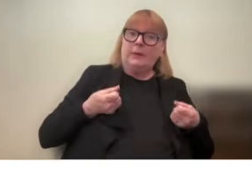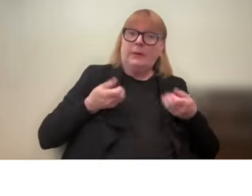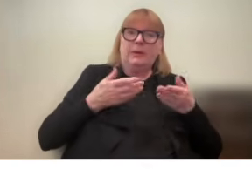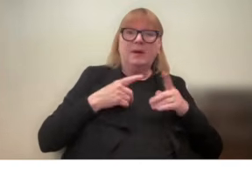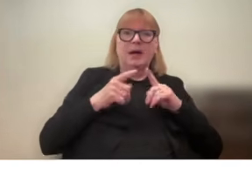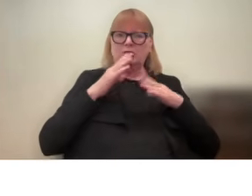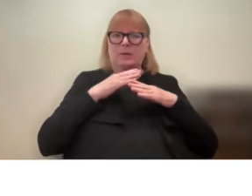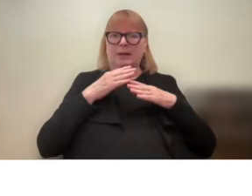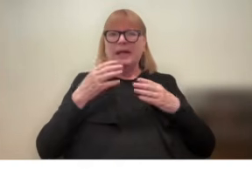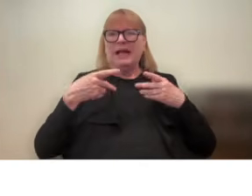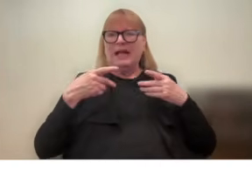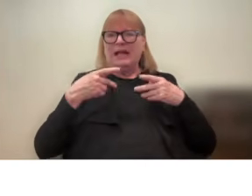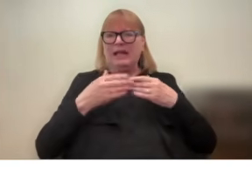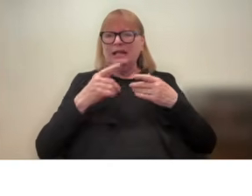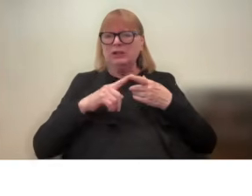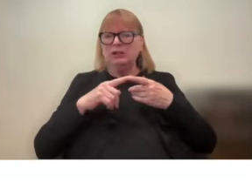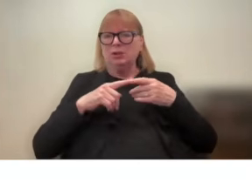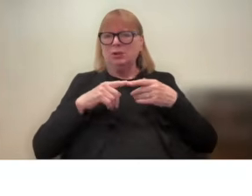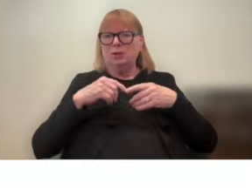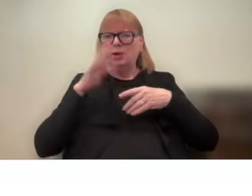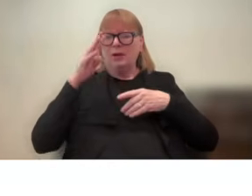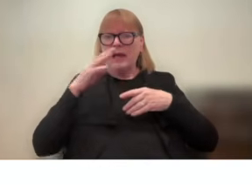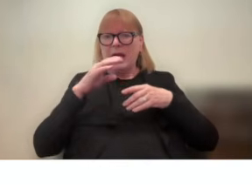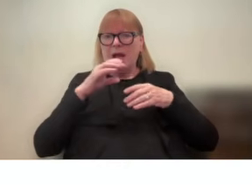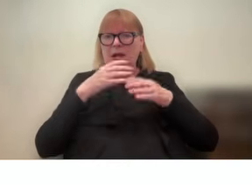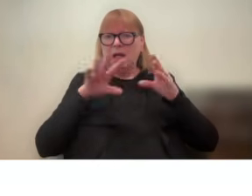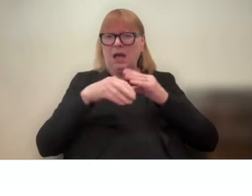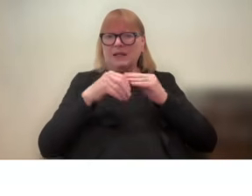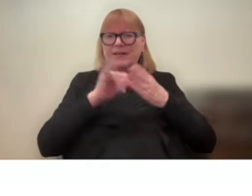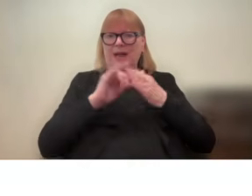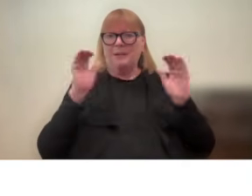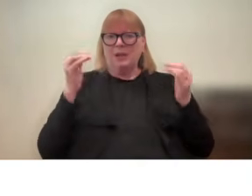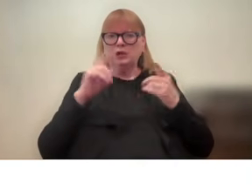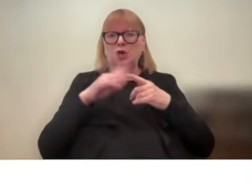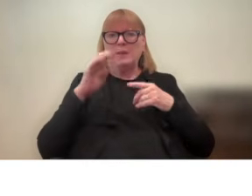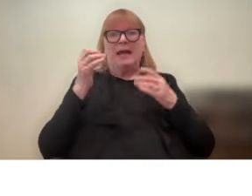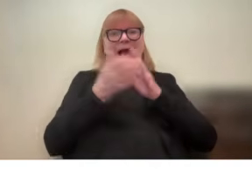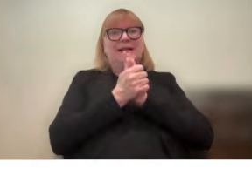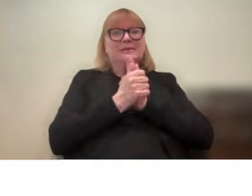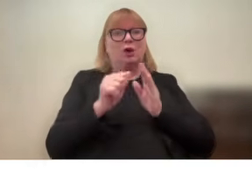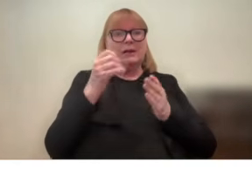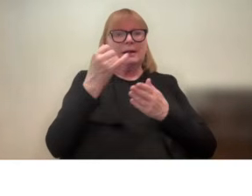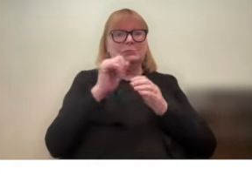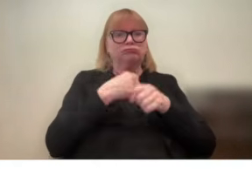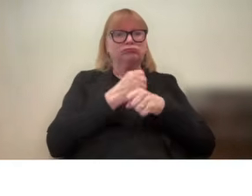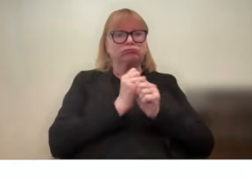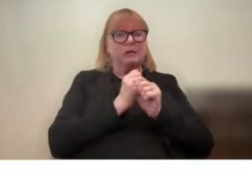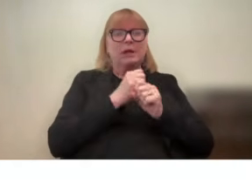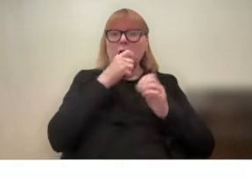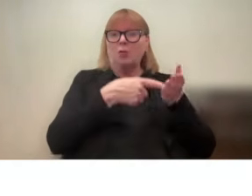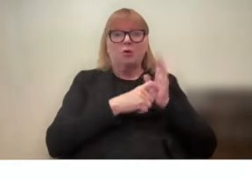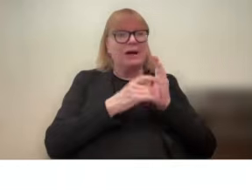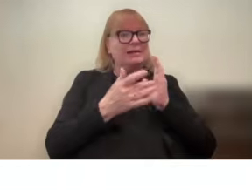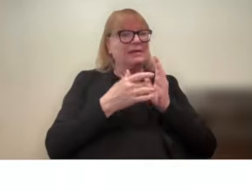they allow anyone to create content that appears uh, to be expertly crafted. They don't